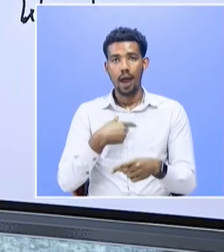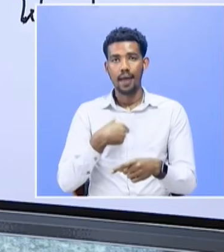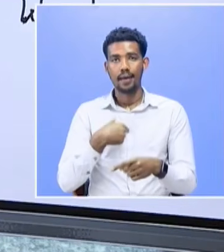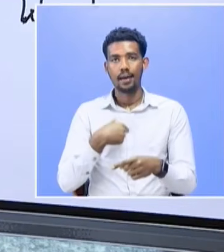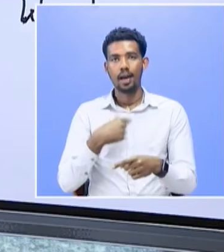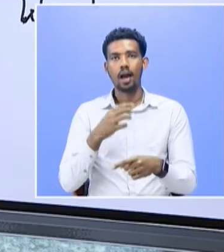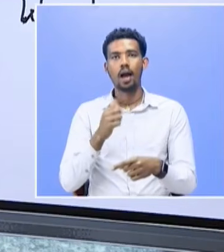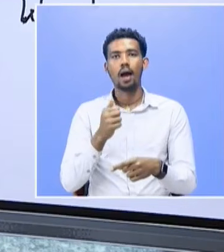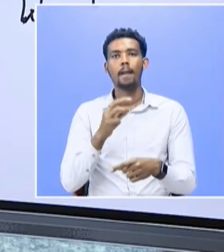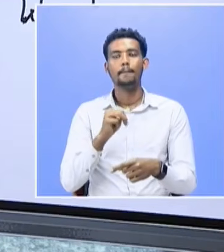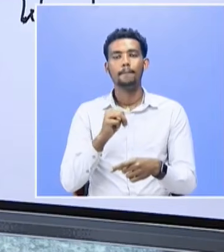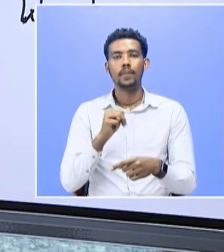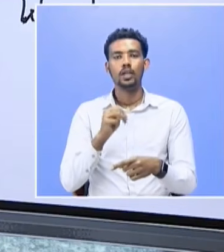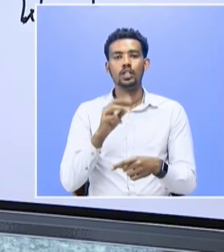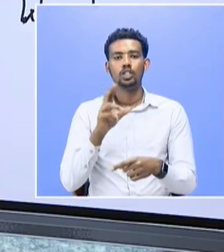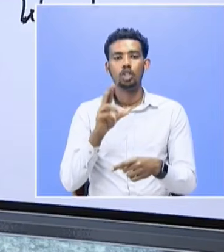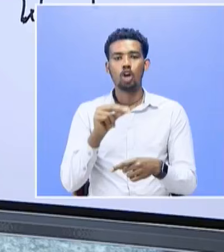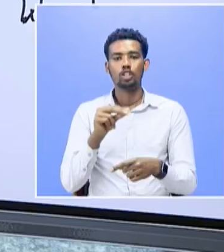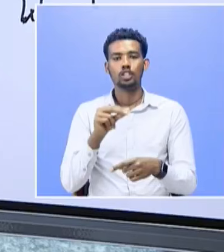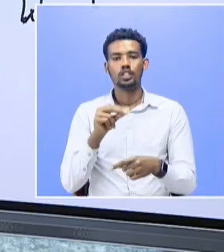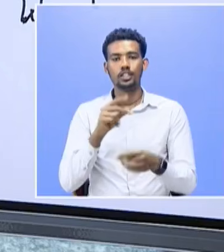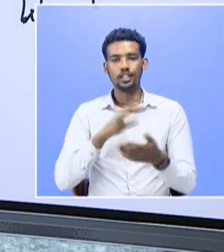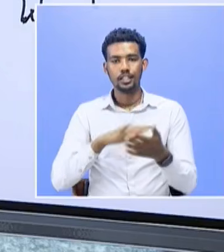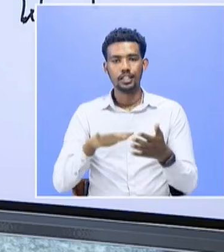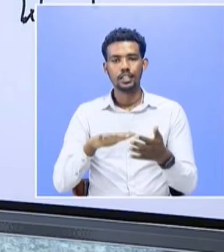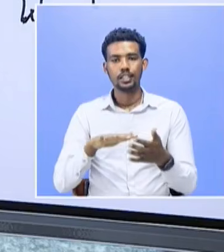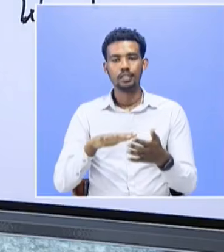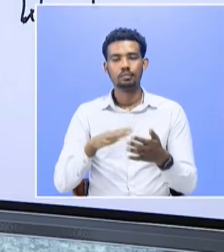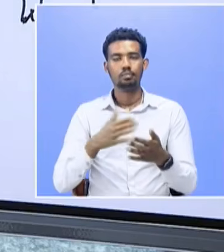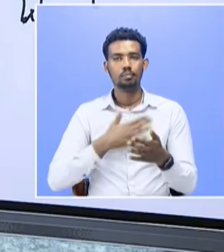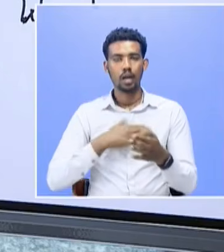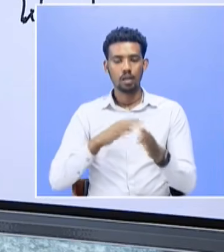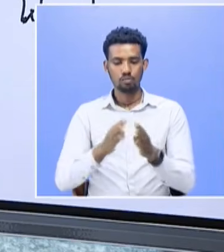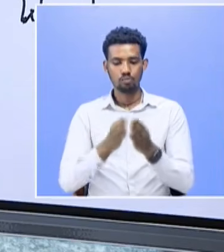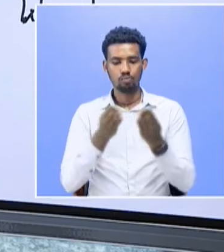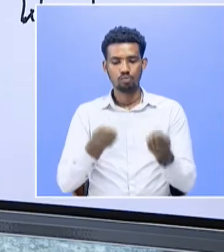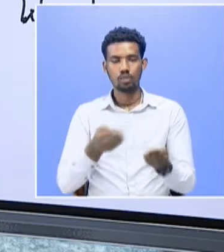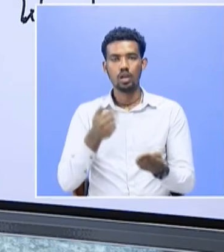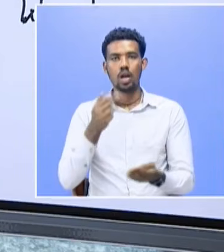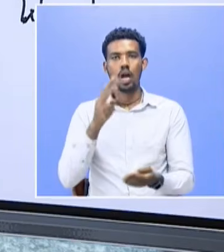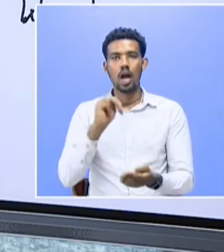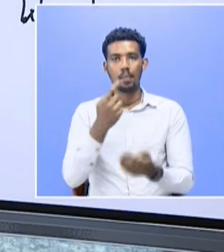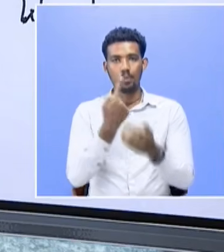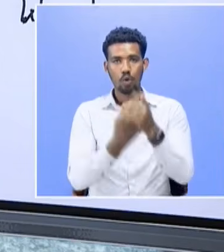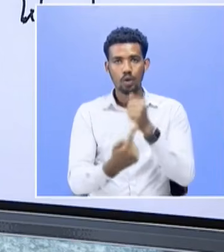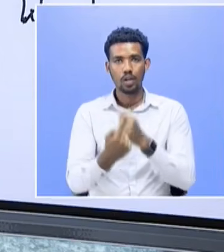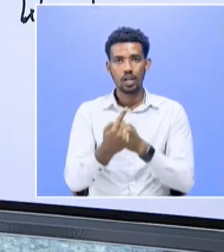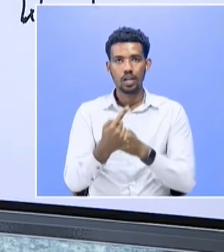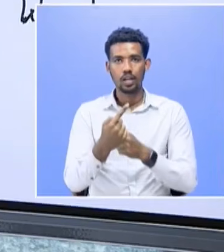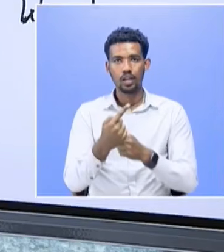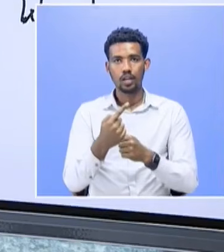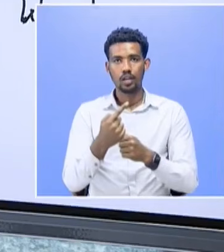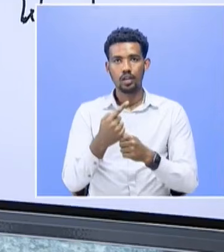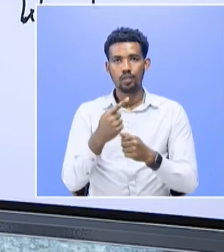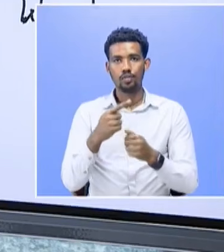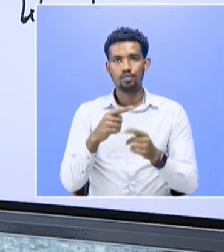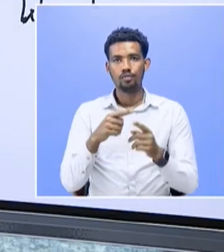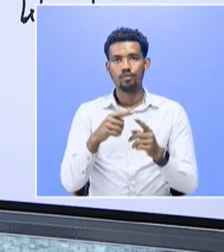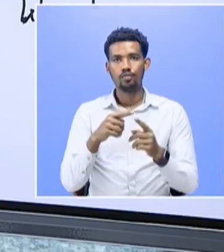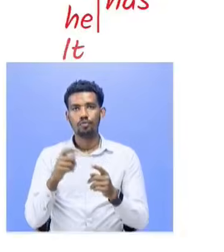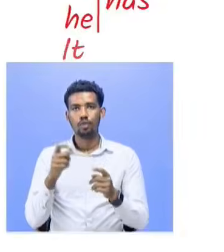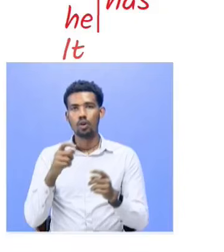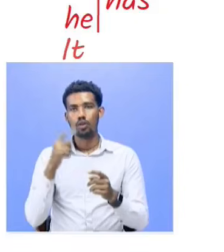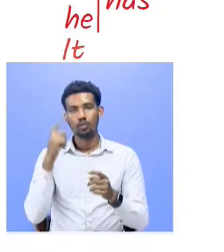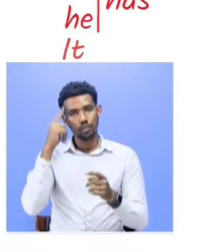am not reading my book. I told you already, we can use am only for what? I.